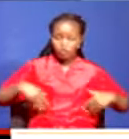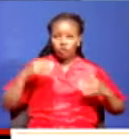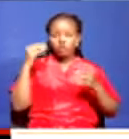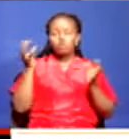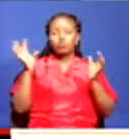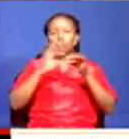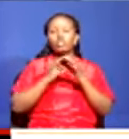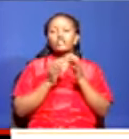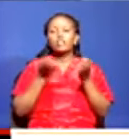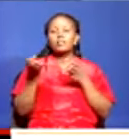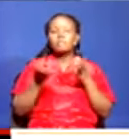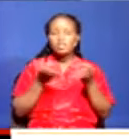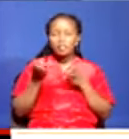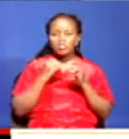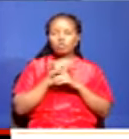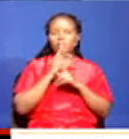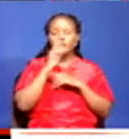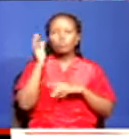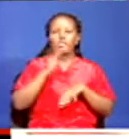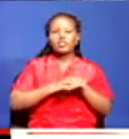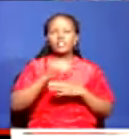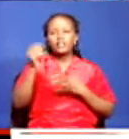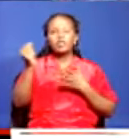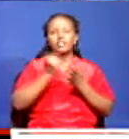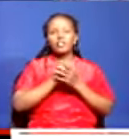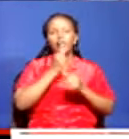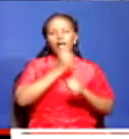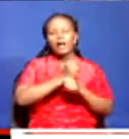of alternative employment.